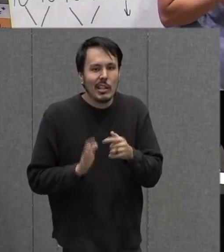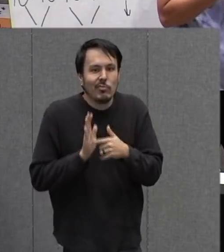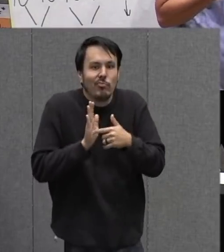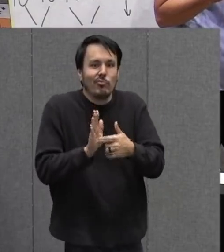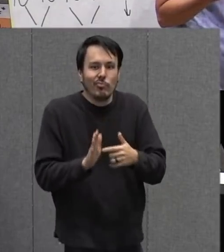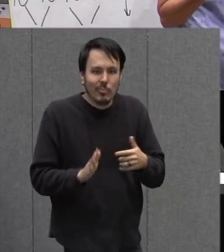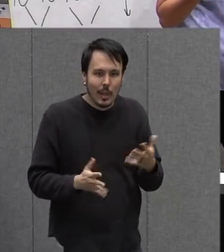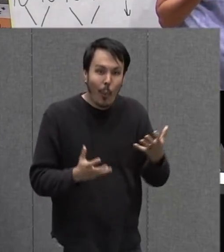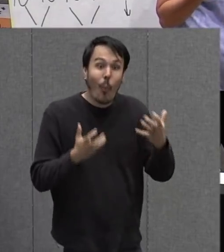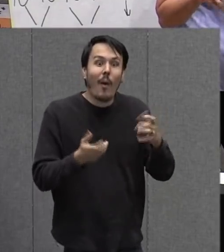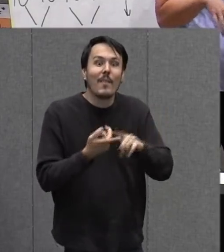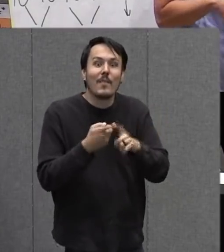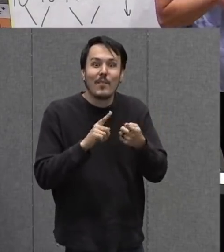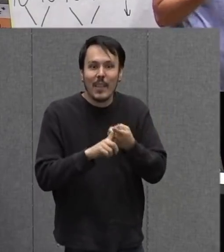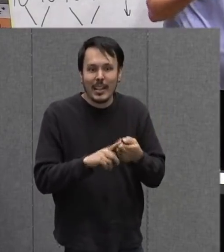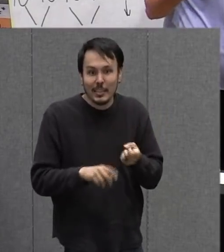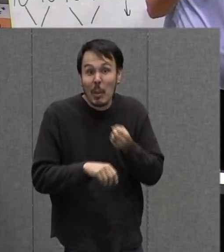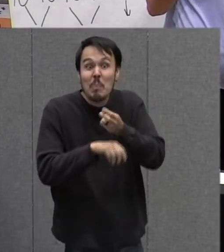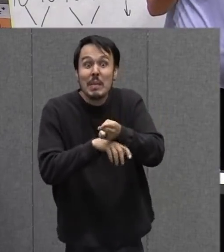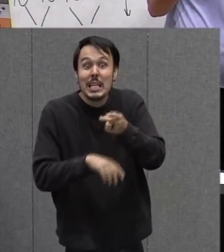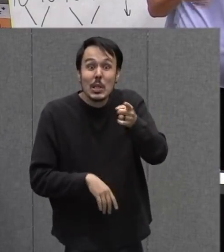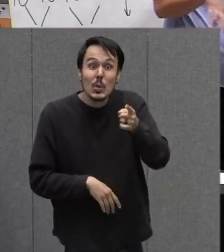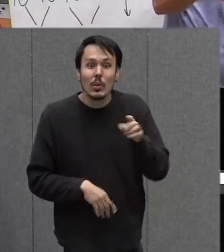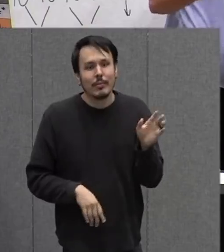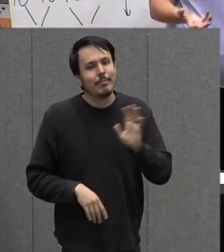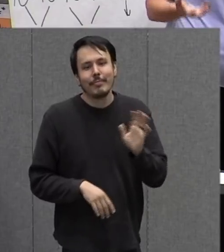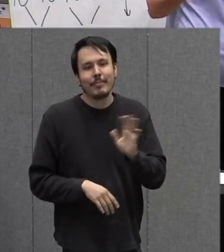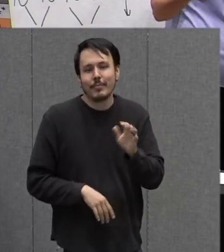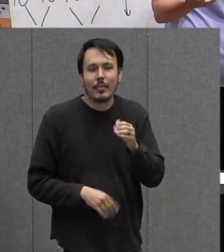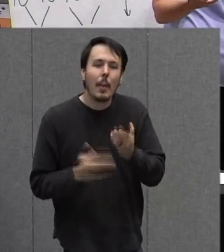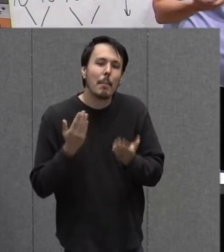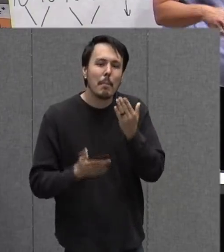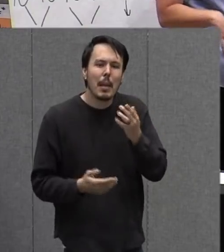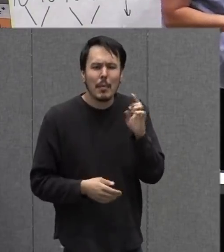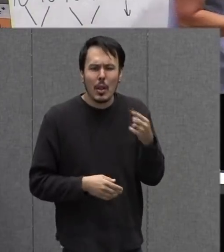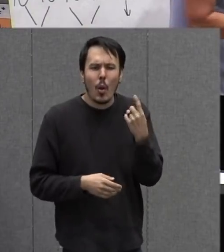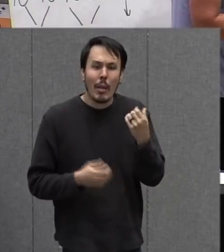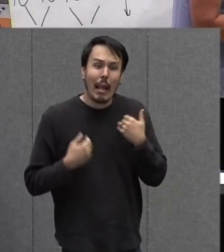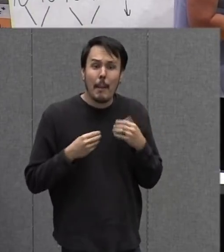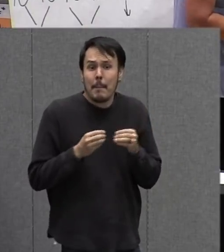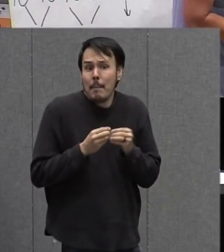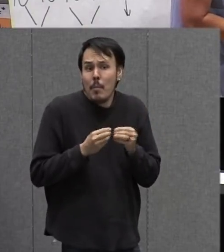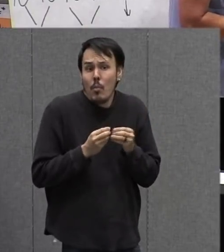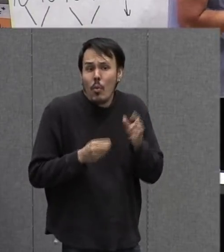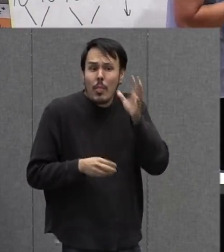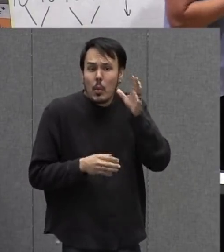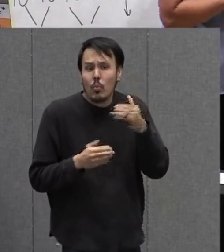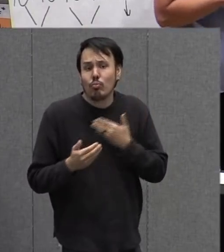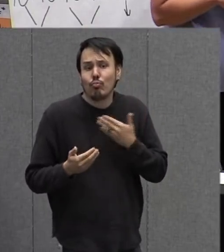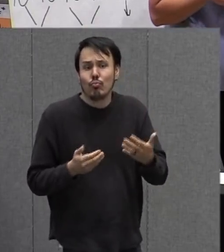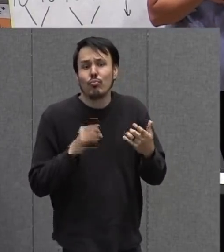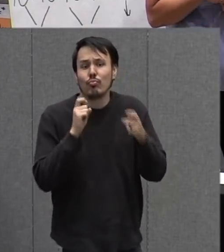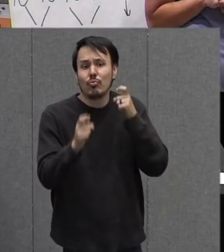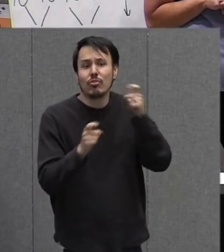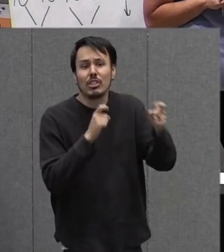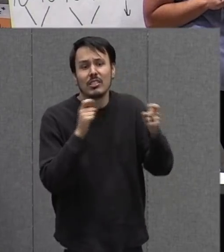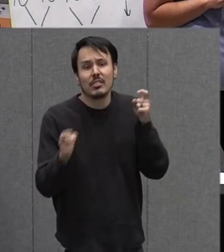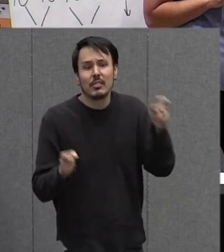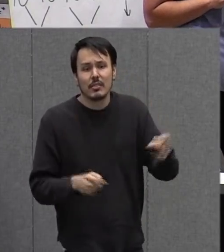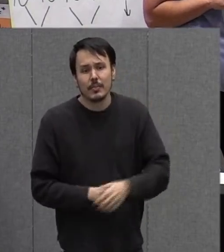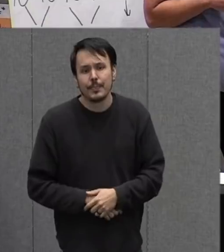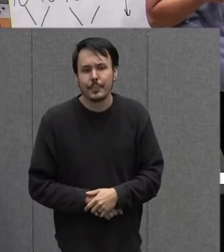you, right? Nah, they have more stickers, so they wanted to give more out. And we had to find out how